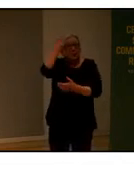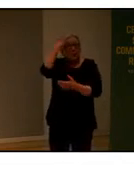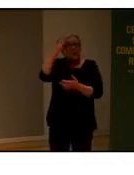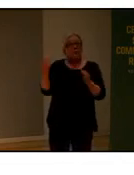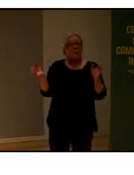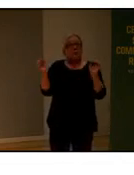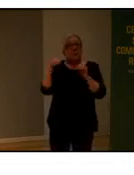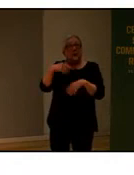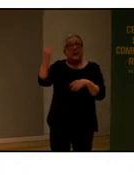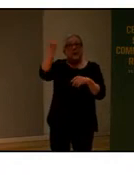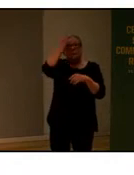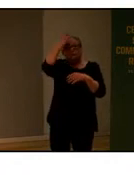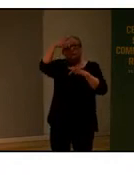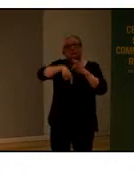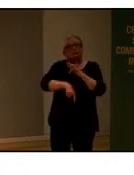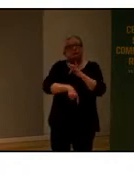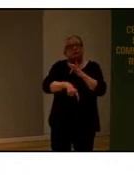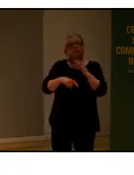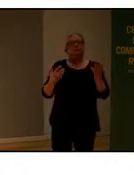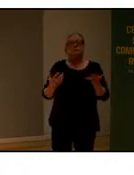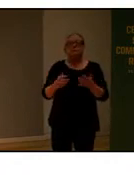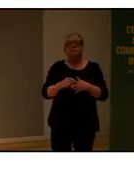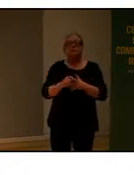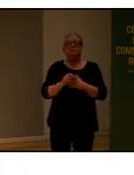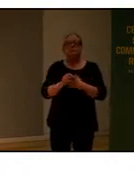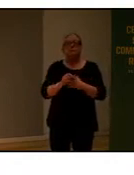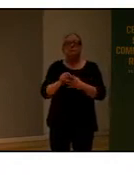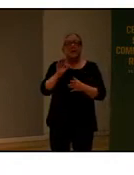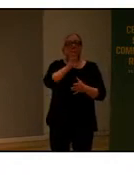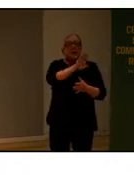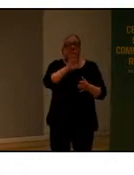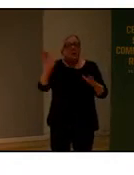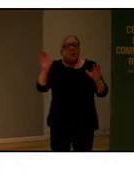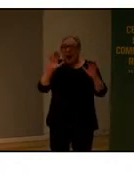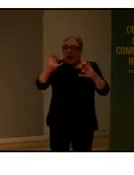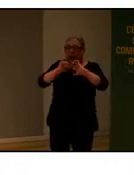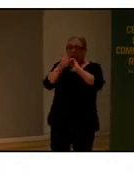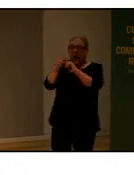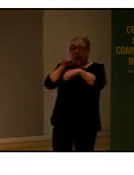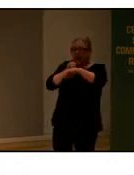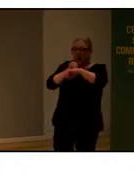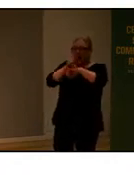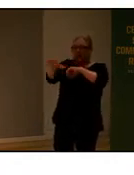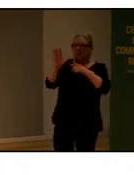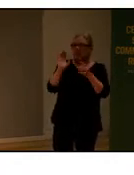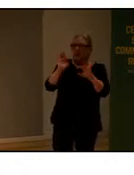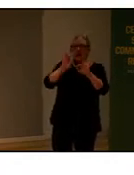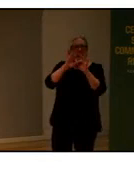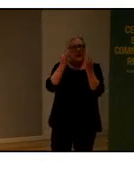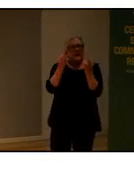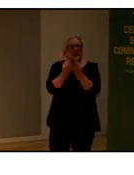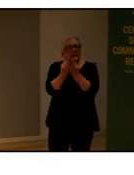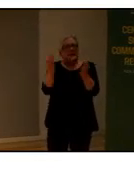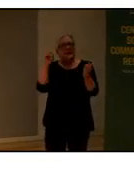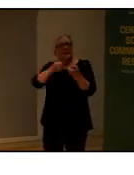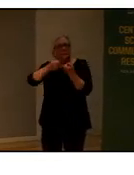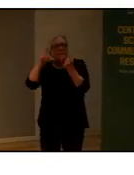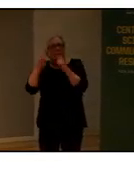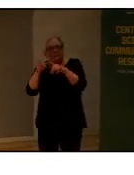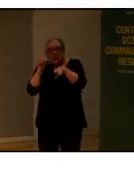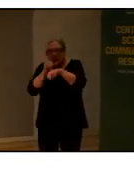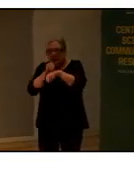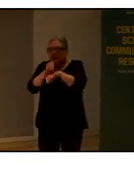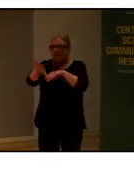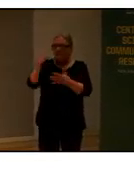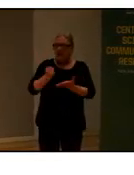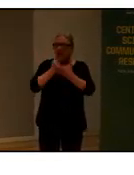But all of this is, how much of an effort do your family and friends make to reduce global warming? How do we change the social norms and the